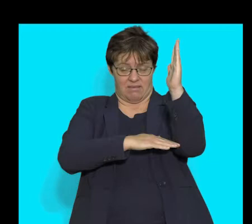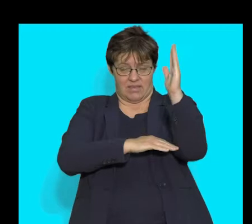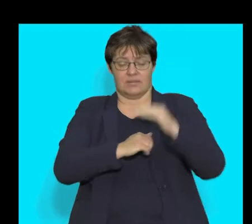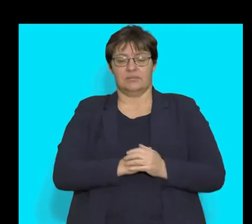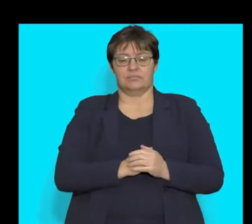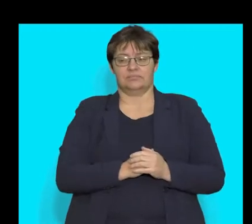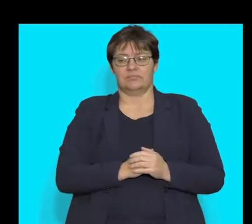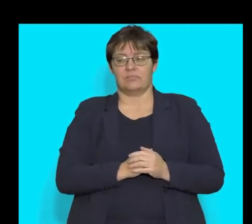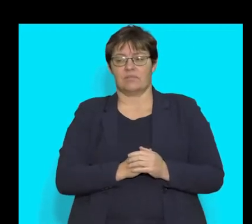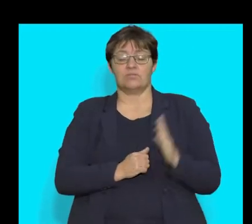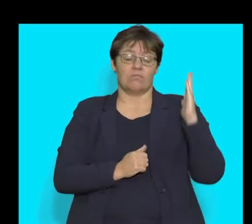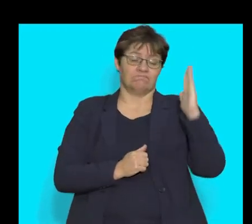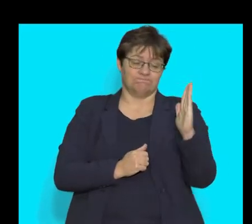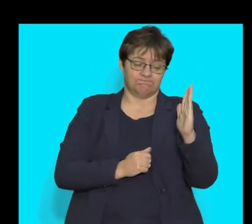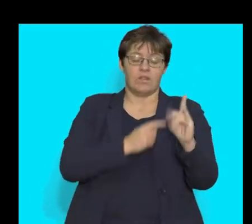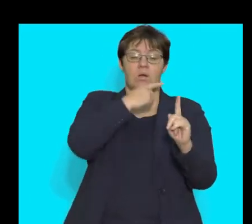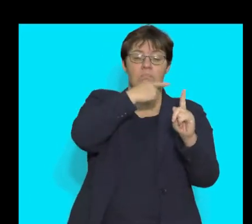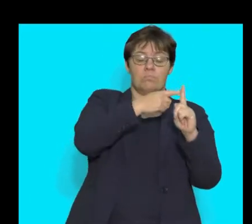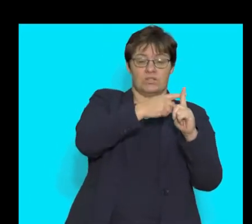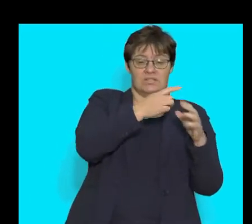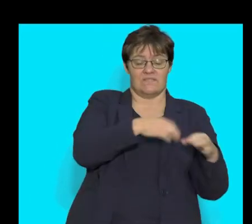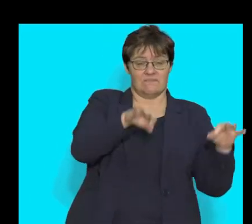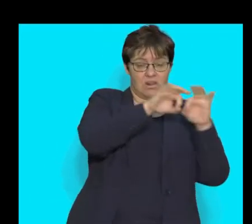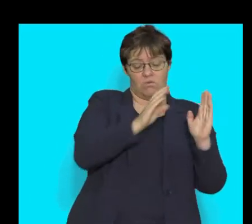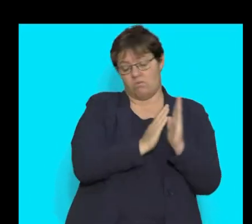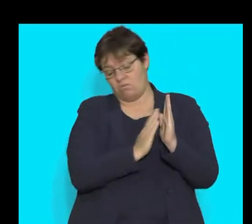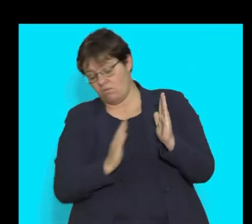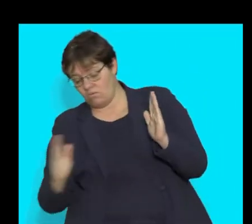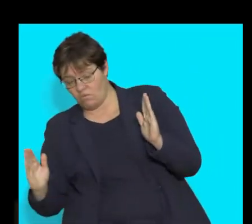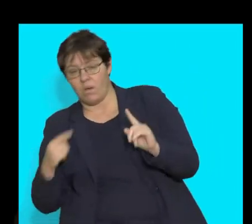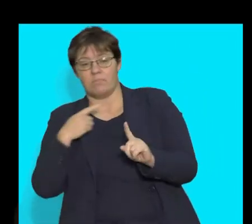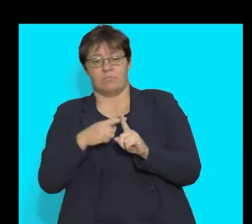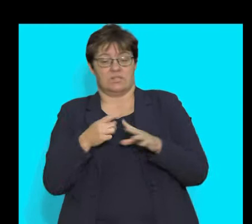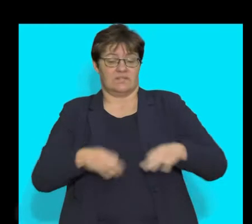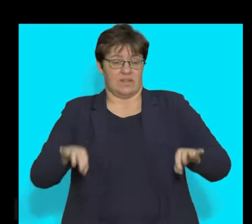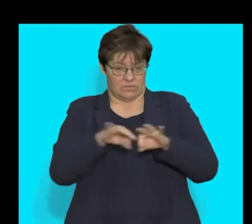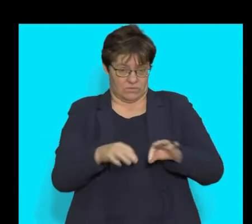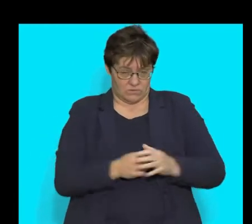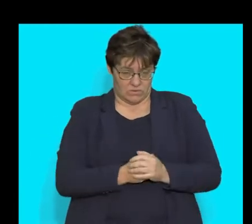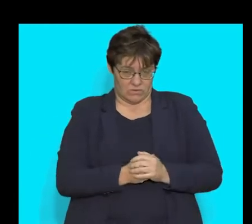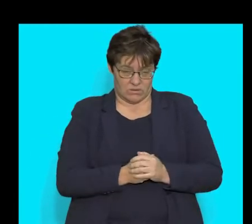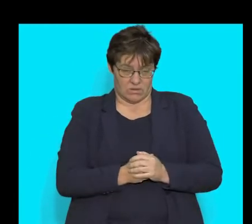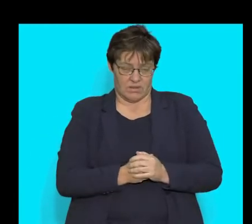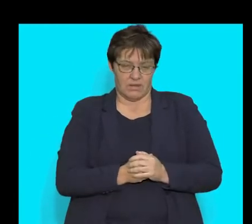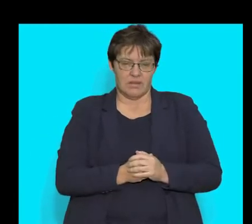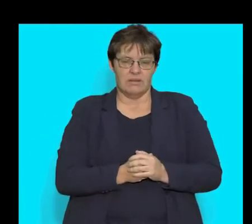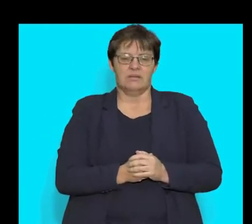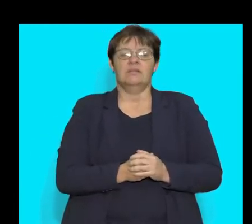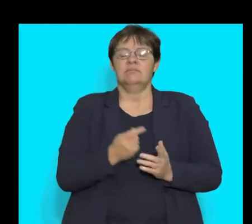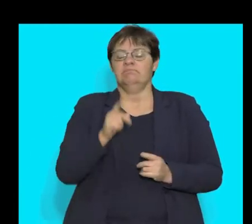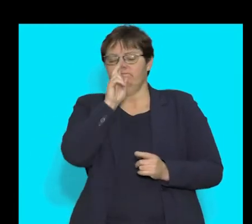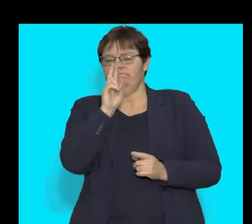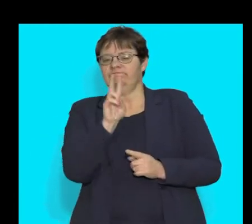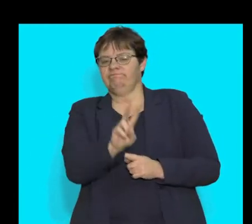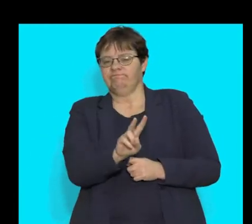it's on this side, there are positive values, and on this side, there are positive values. And that's what we're going to be looking